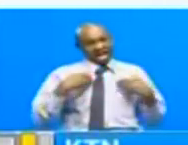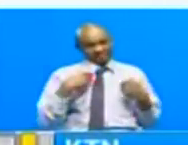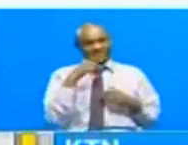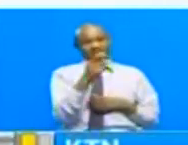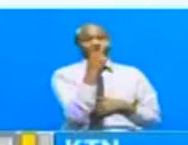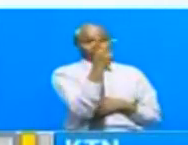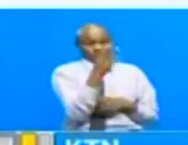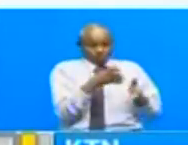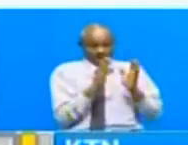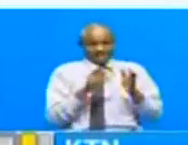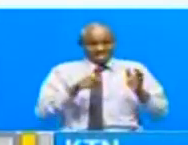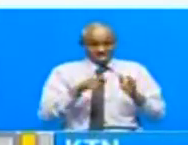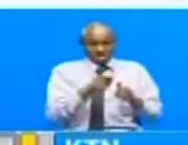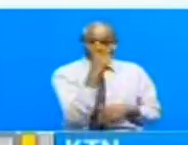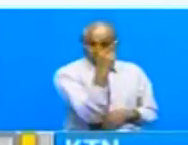that two-factor authentication.